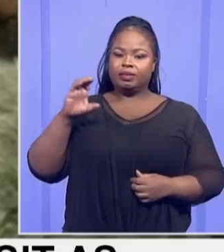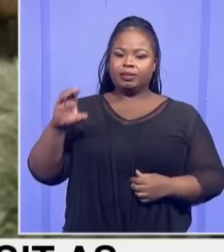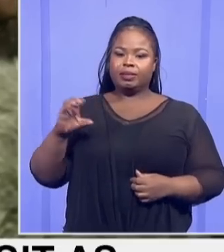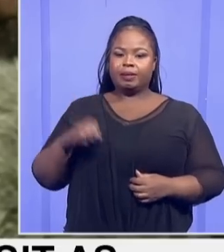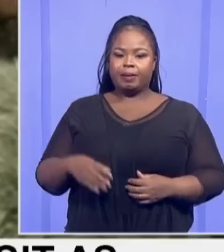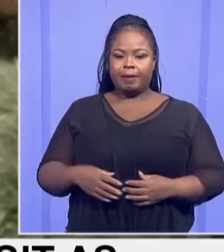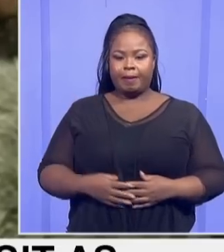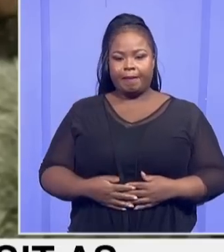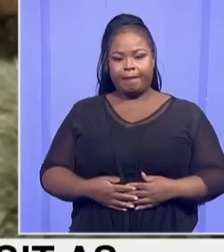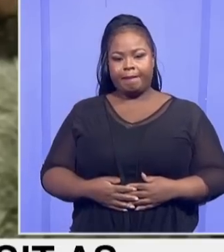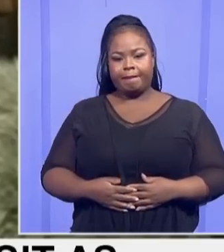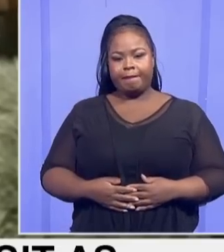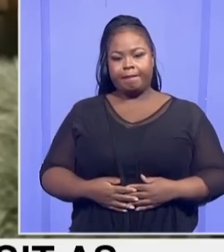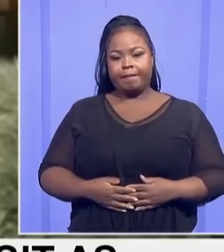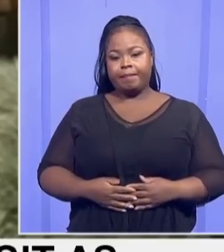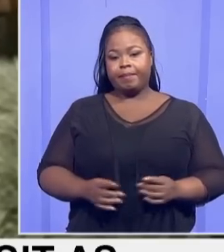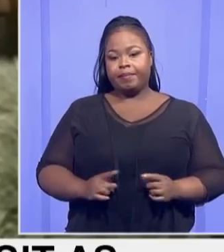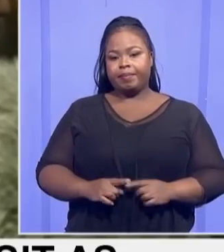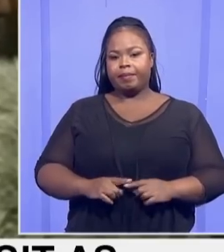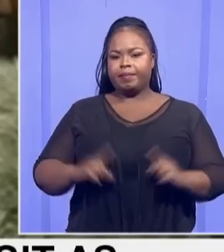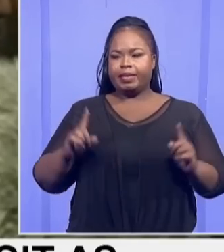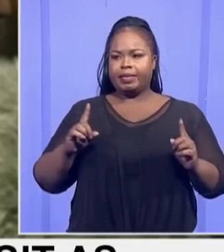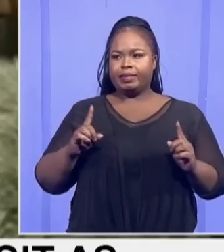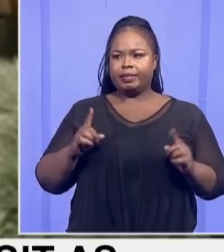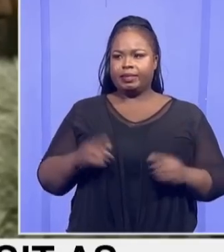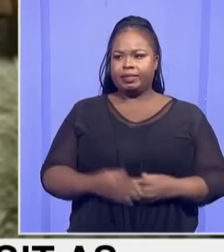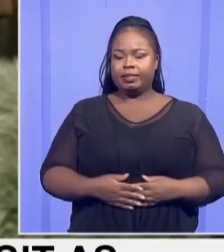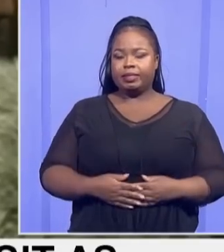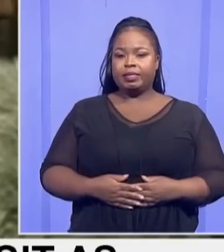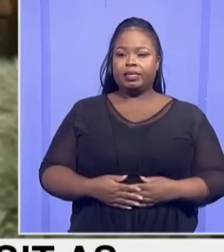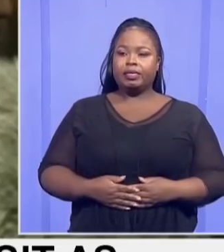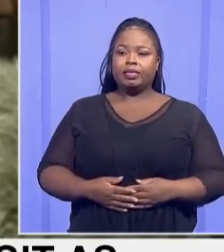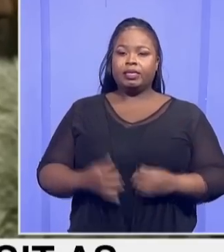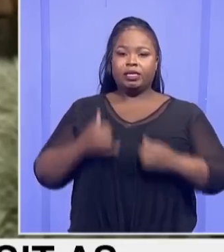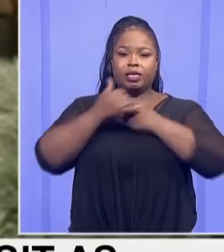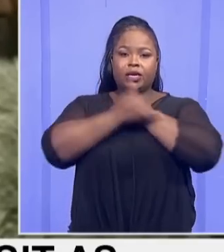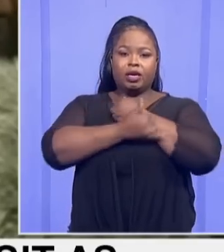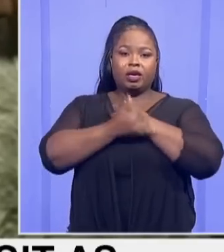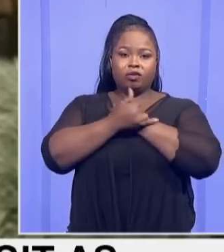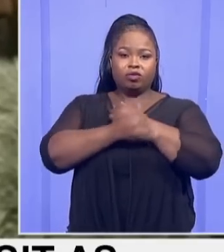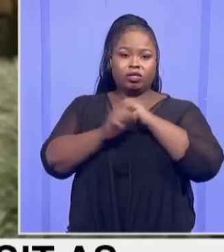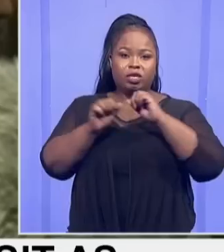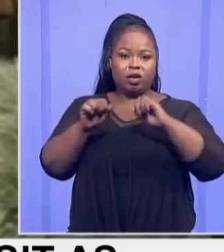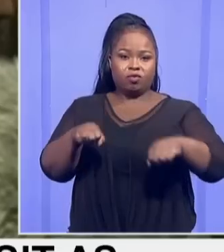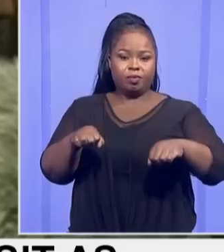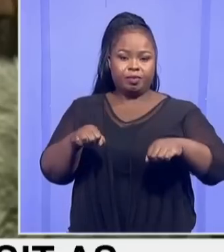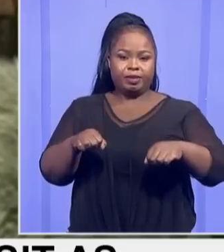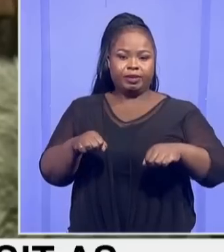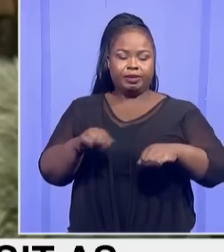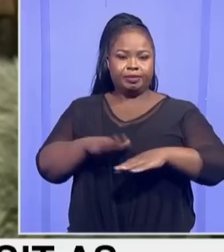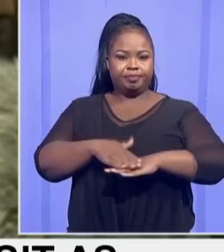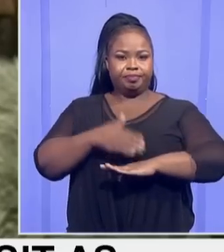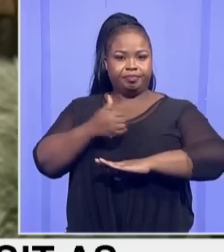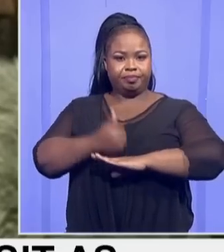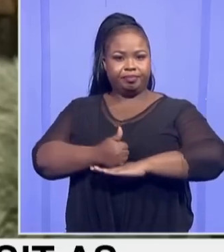But unfortunately, the treaty that set it up